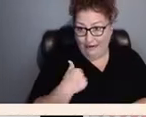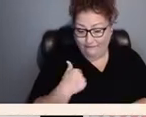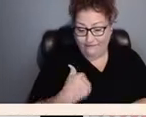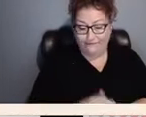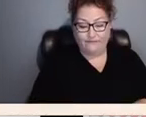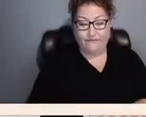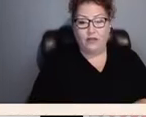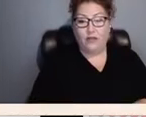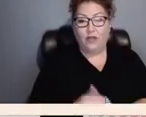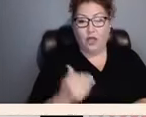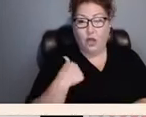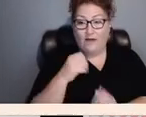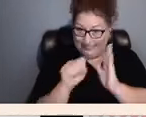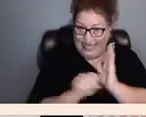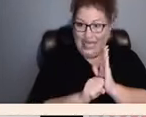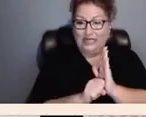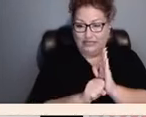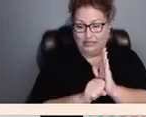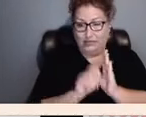state